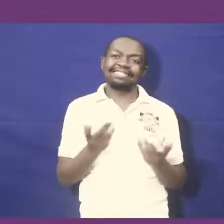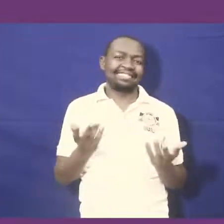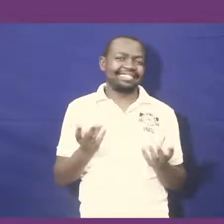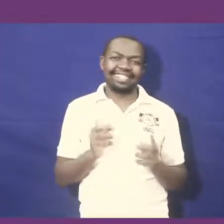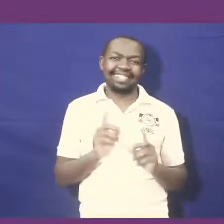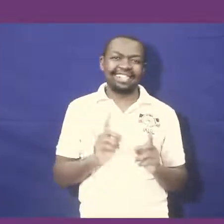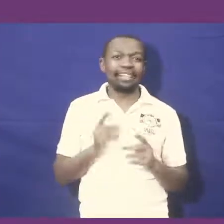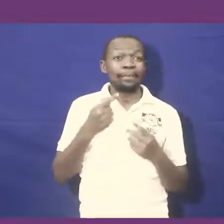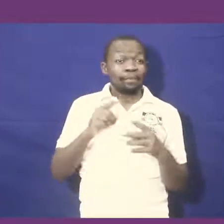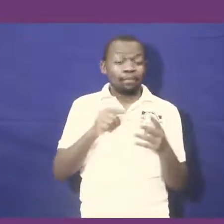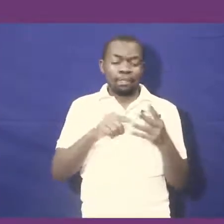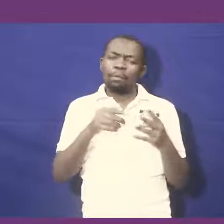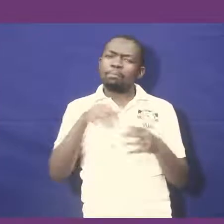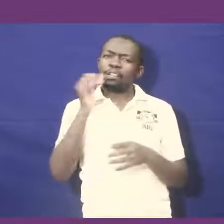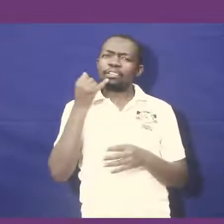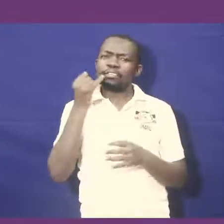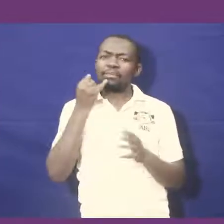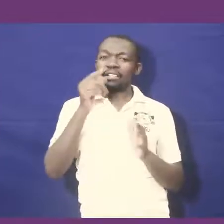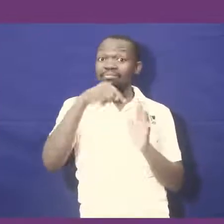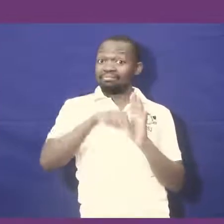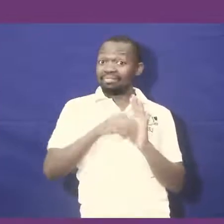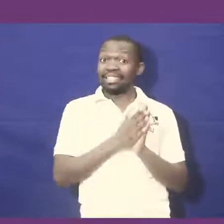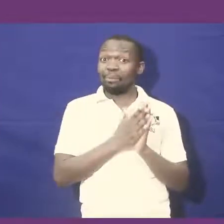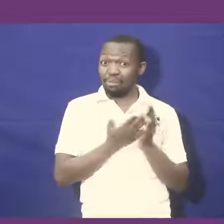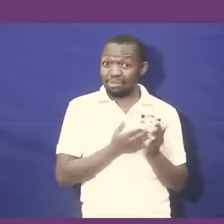Most of the information in the books,